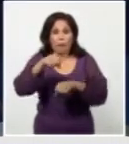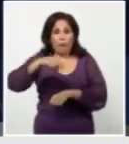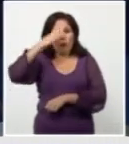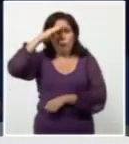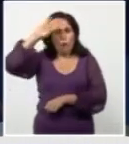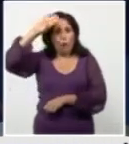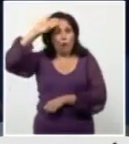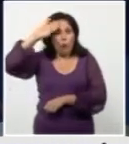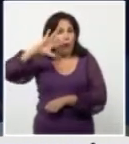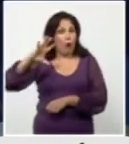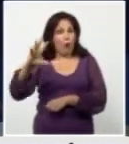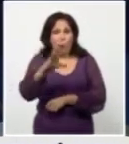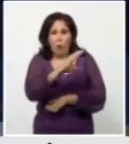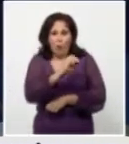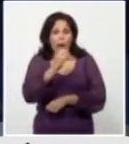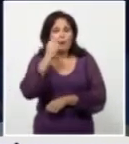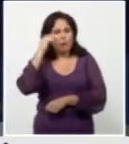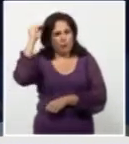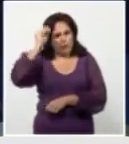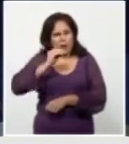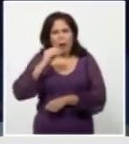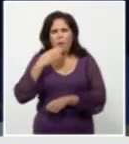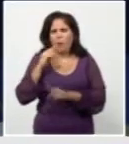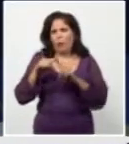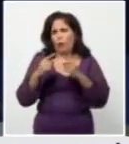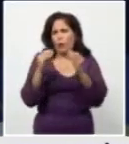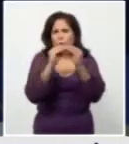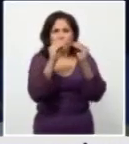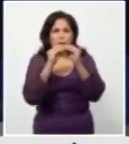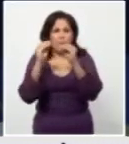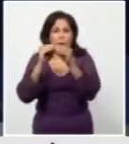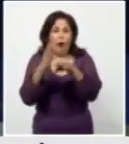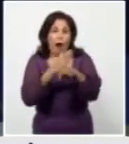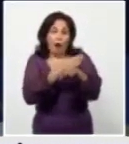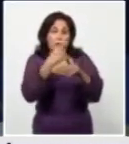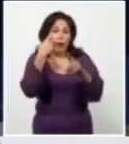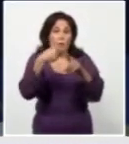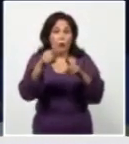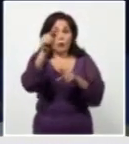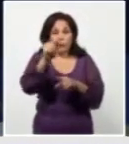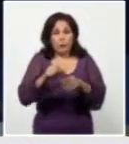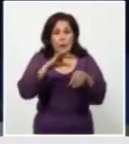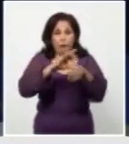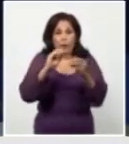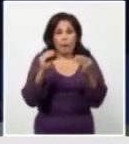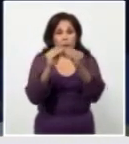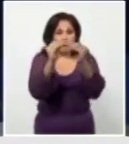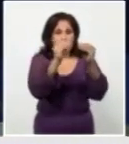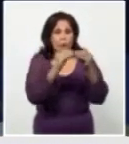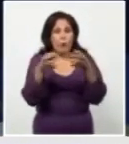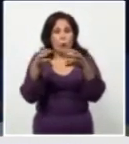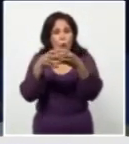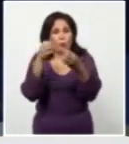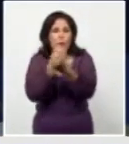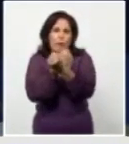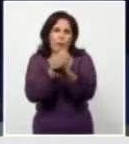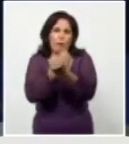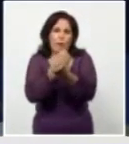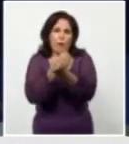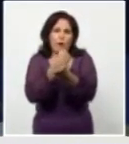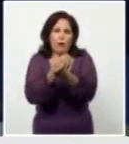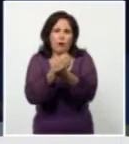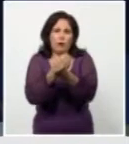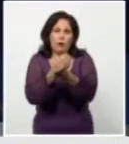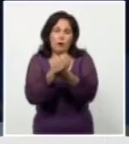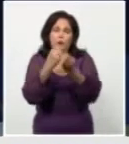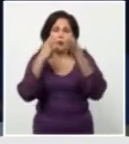are positive case contacts. This is a very important risk group, which